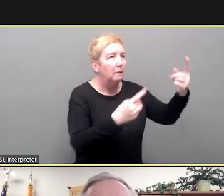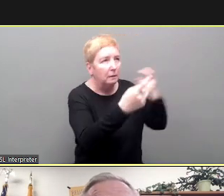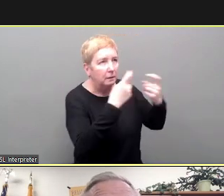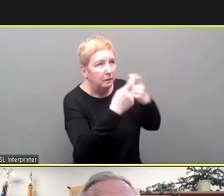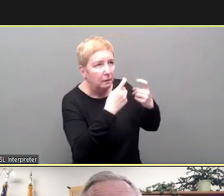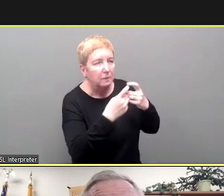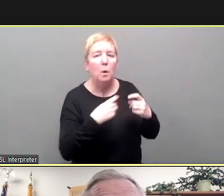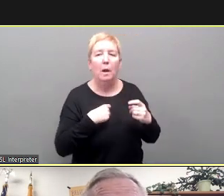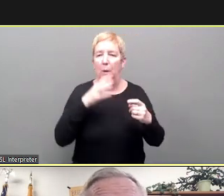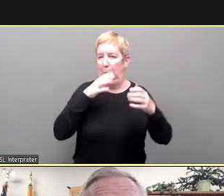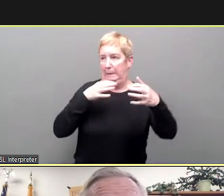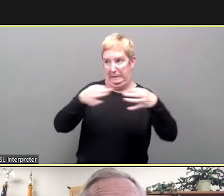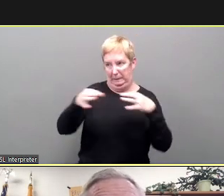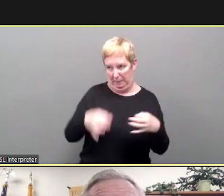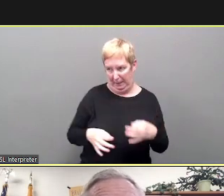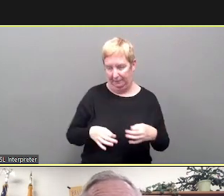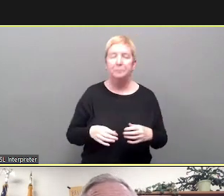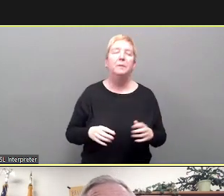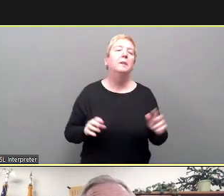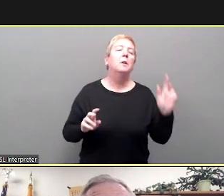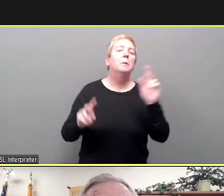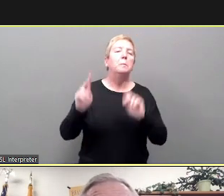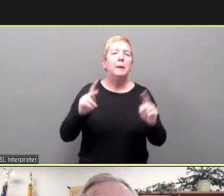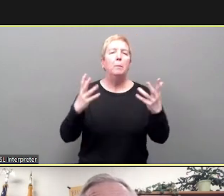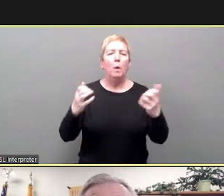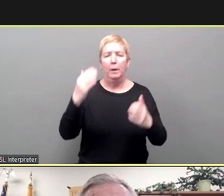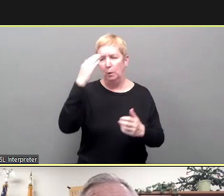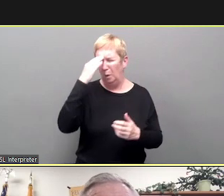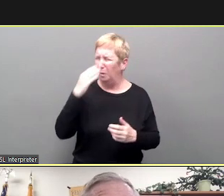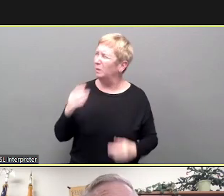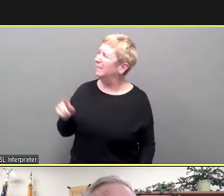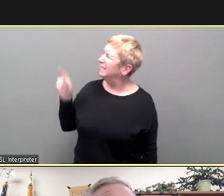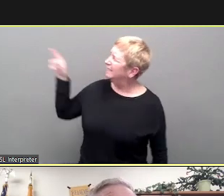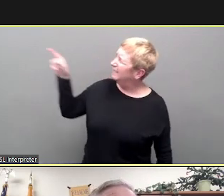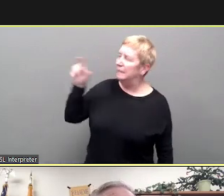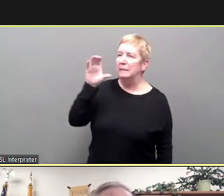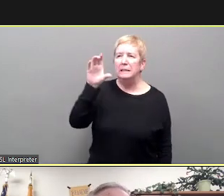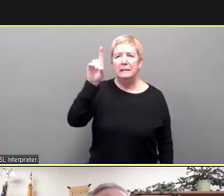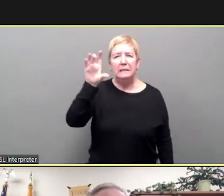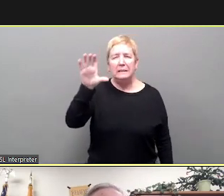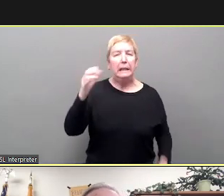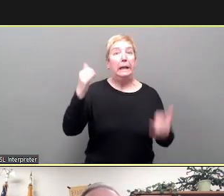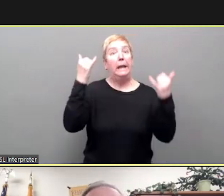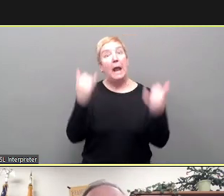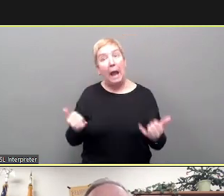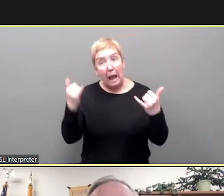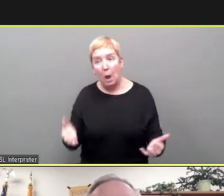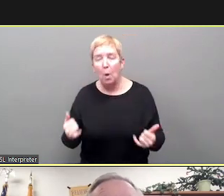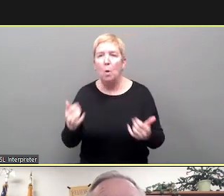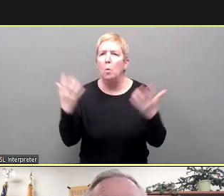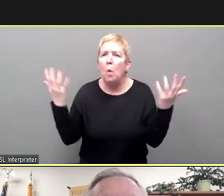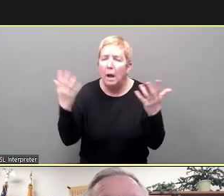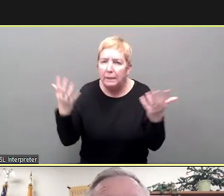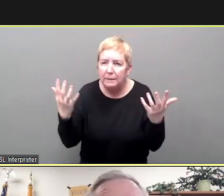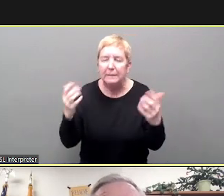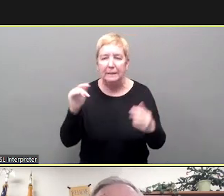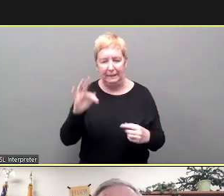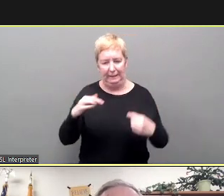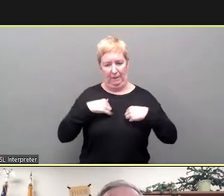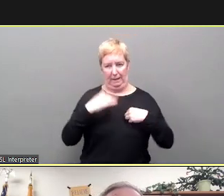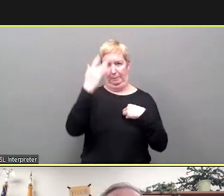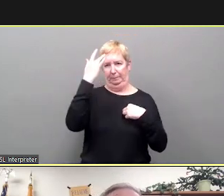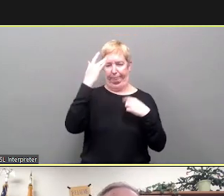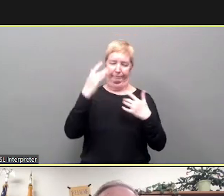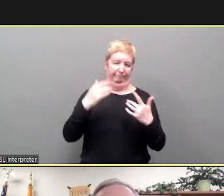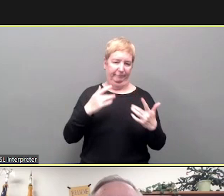someone please explain to me what the CDC says we're supposed to do now when it comes to if I have symptoms? And so the